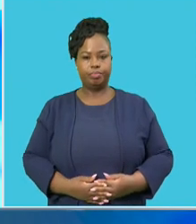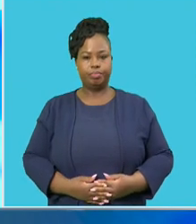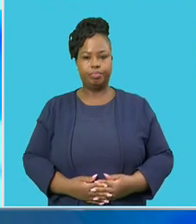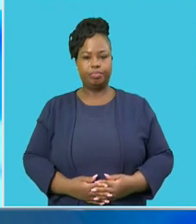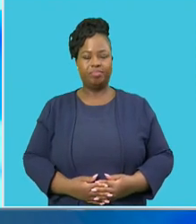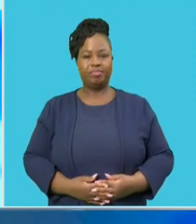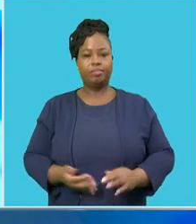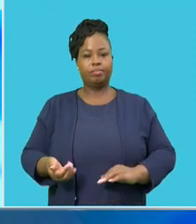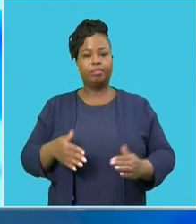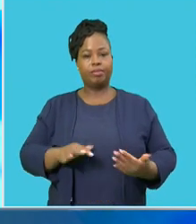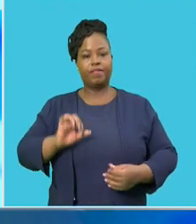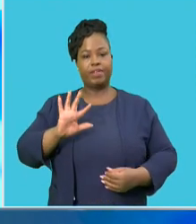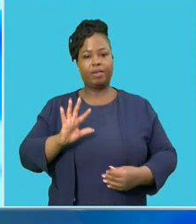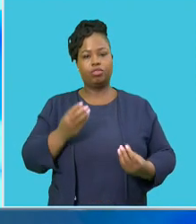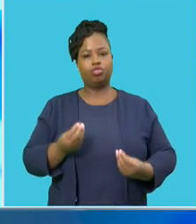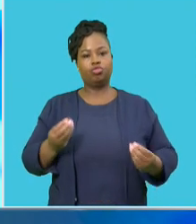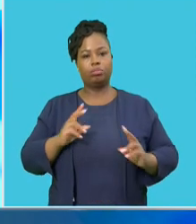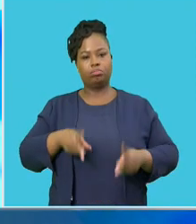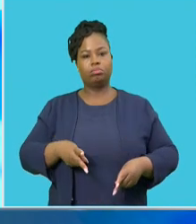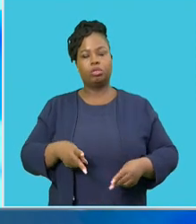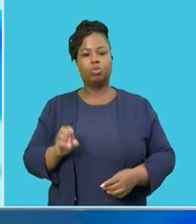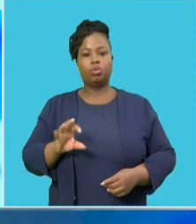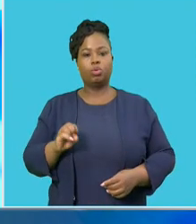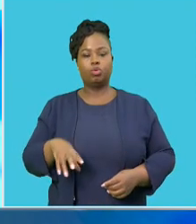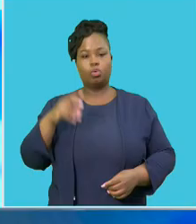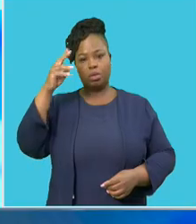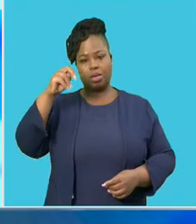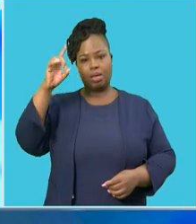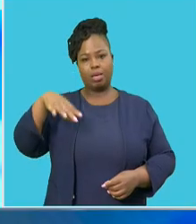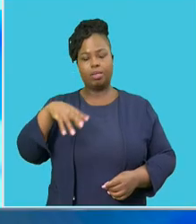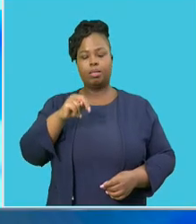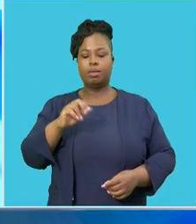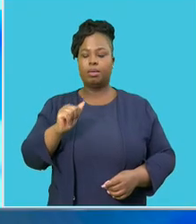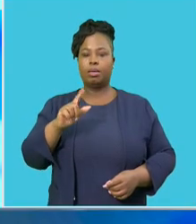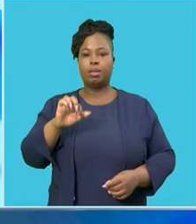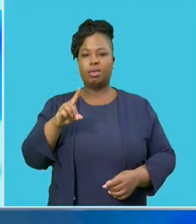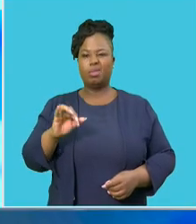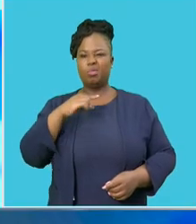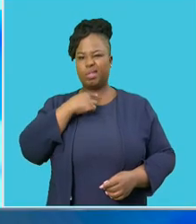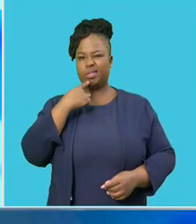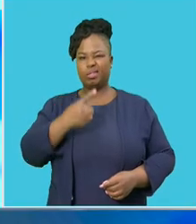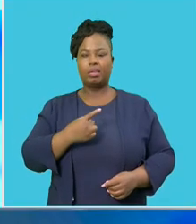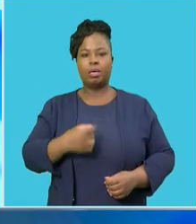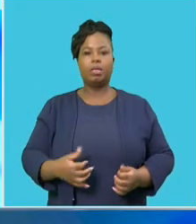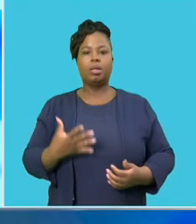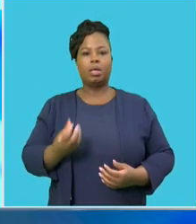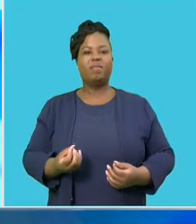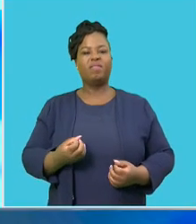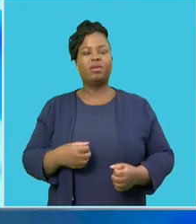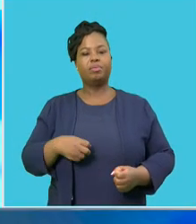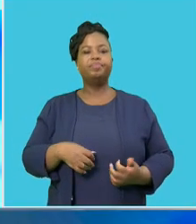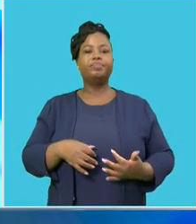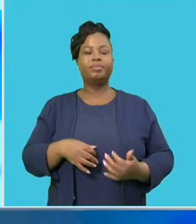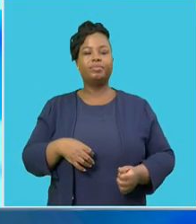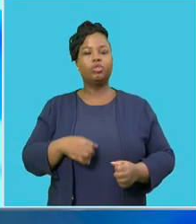Kuswade zingane zilano za senale teso weto nge mvago ulu ulu ulo kusola uruti begno shevu nge sondo ube uruti leze